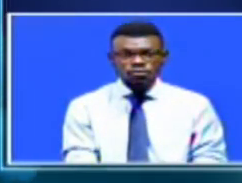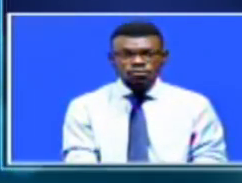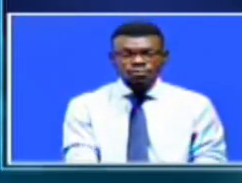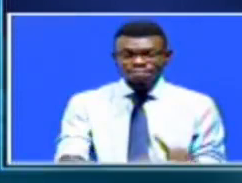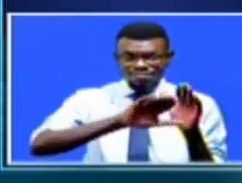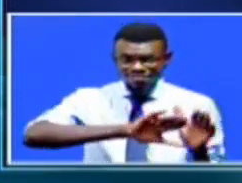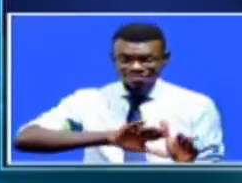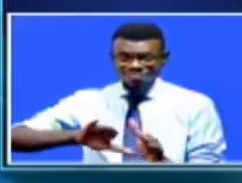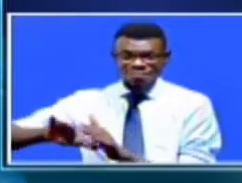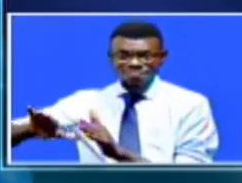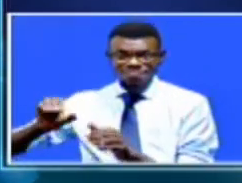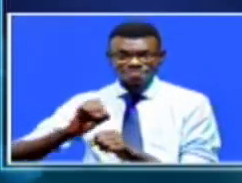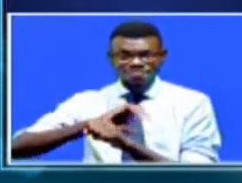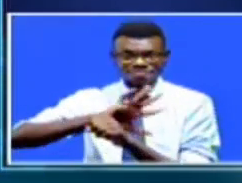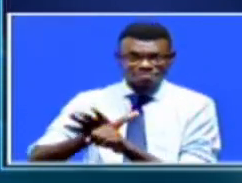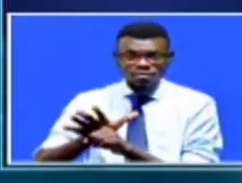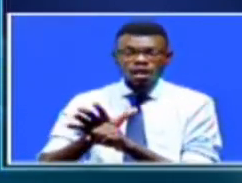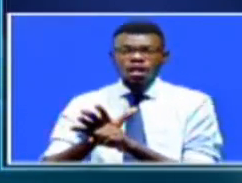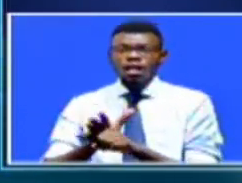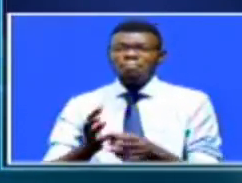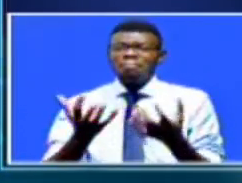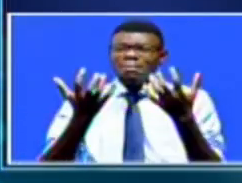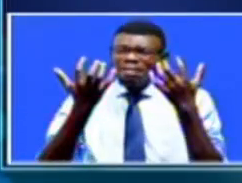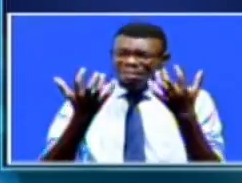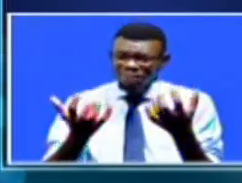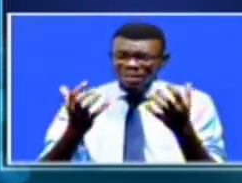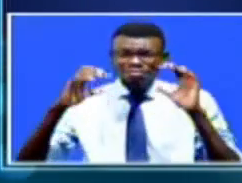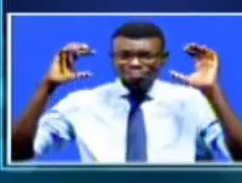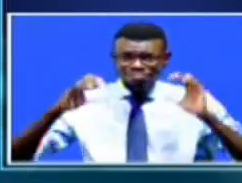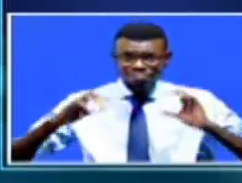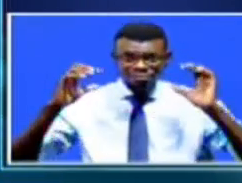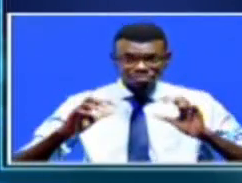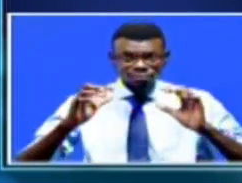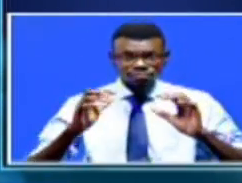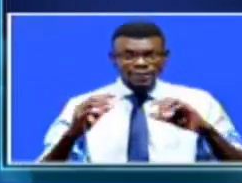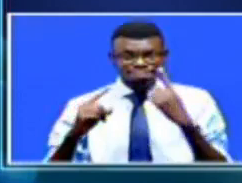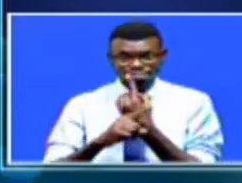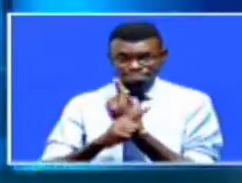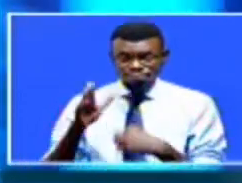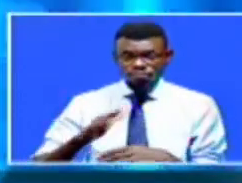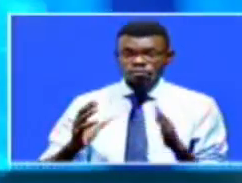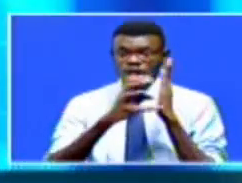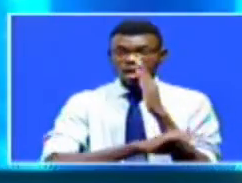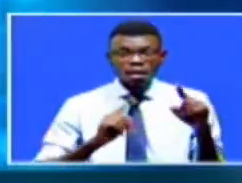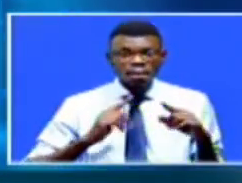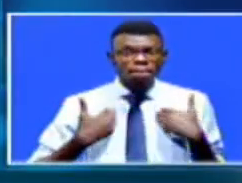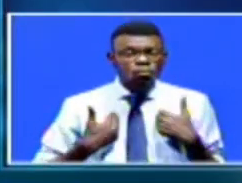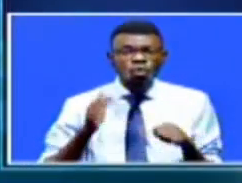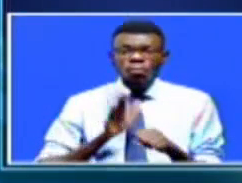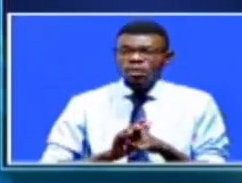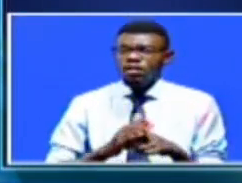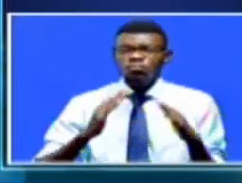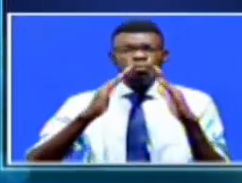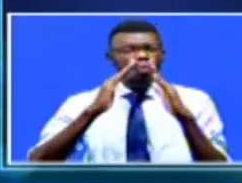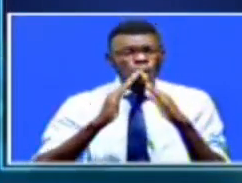Away from the COVID-19 updates, as the heavy rains continue in different parts of the country, hundreds of people have been displaced from